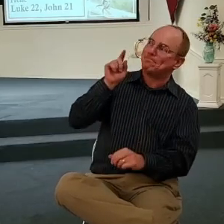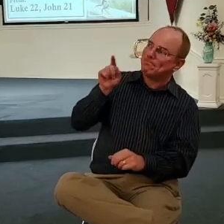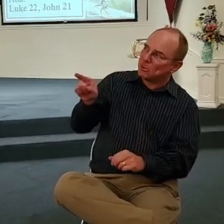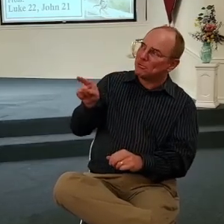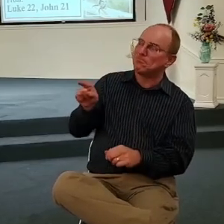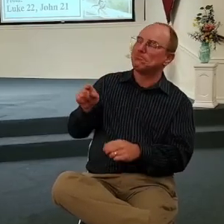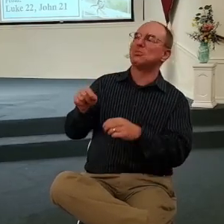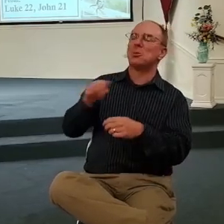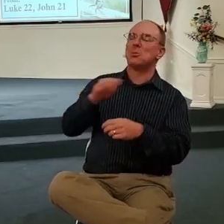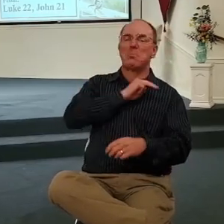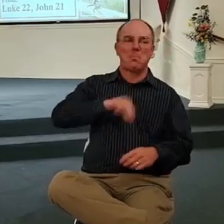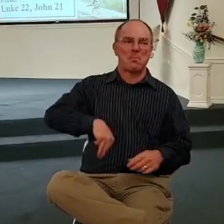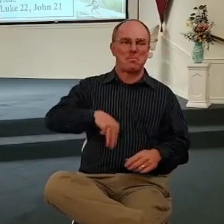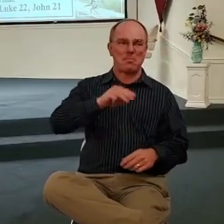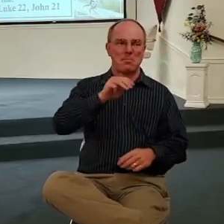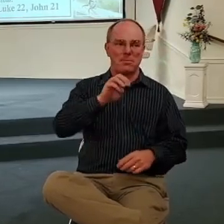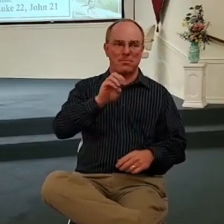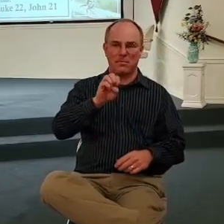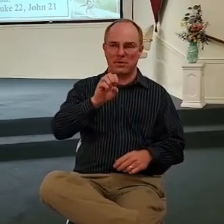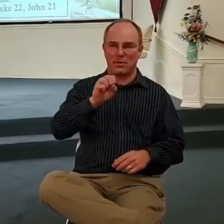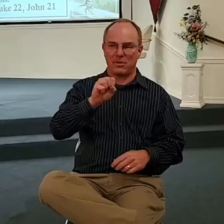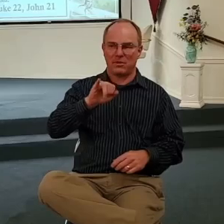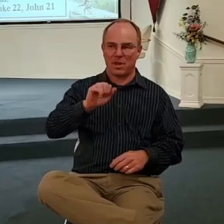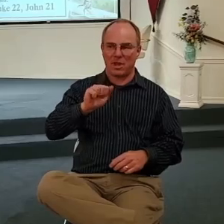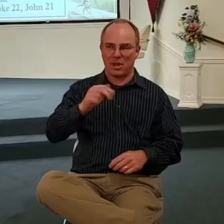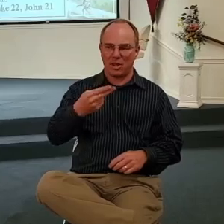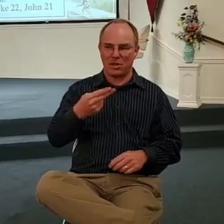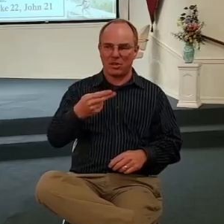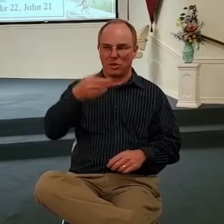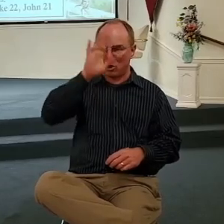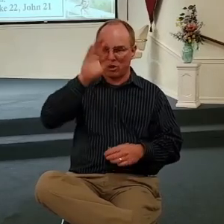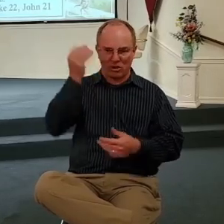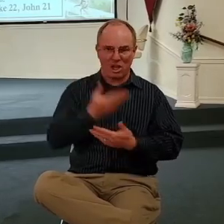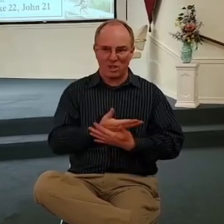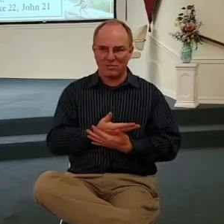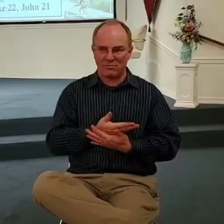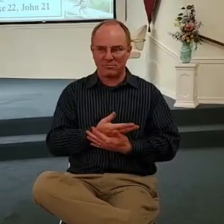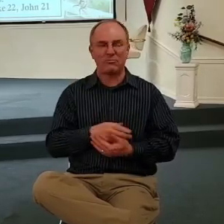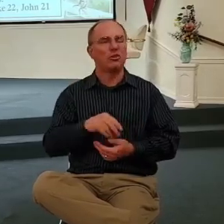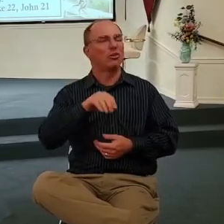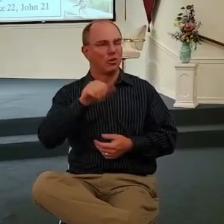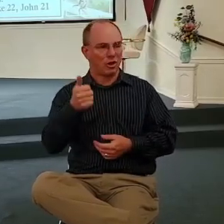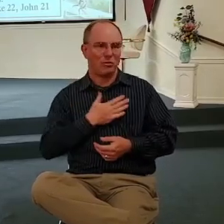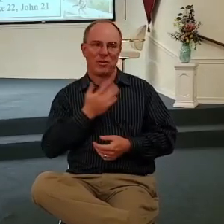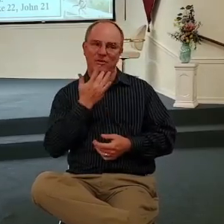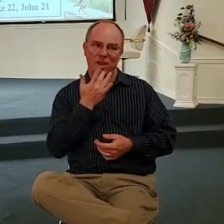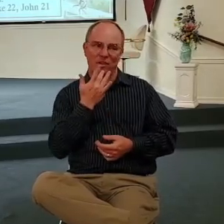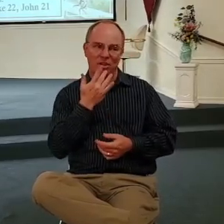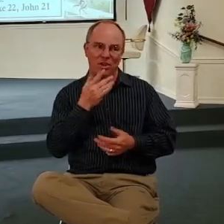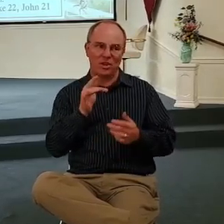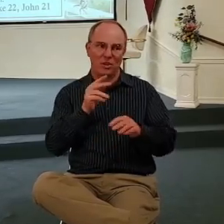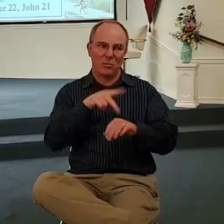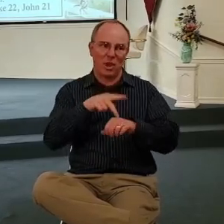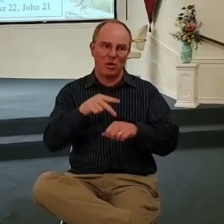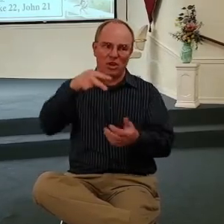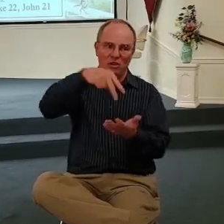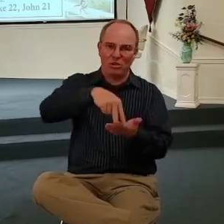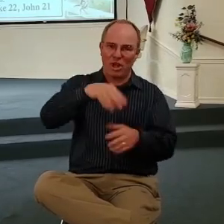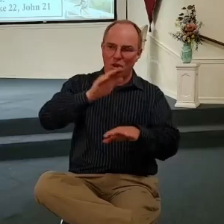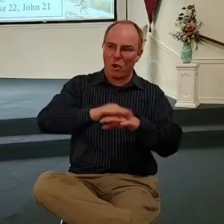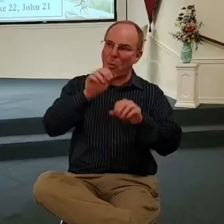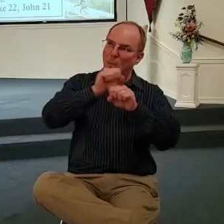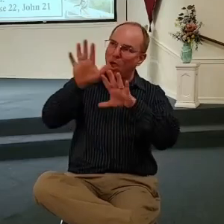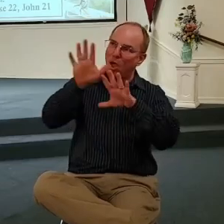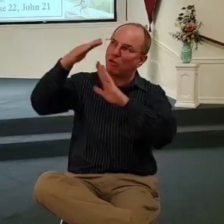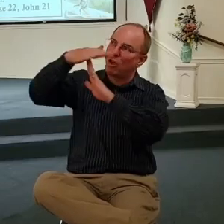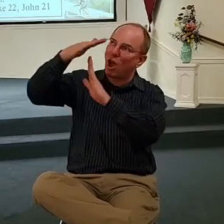even one of my favorite, Matthew 17, when Peter gets to stand on the mountaintop before Jesus